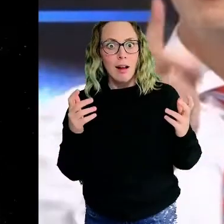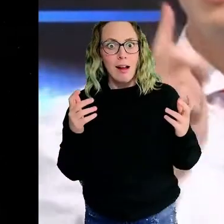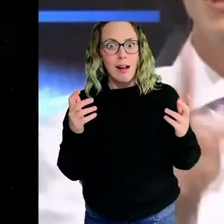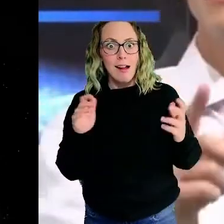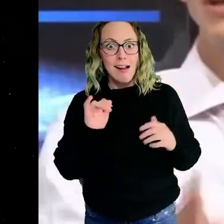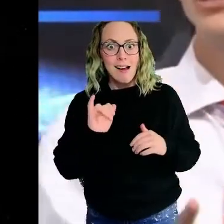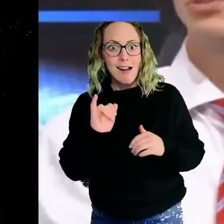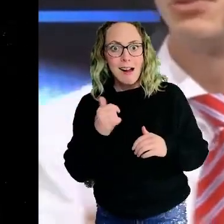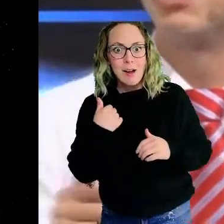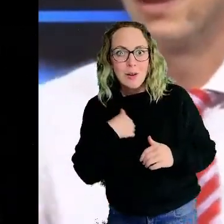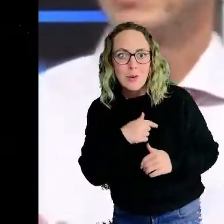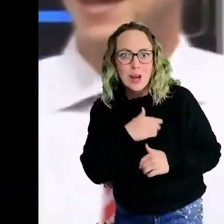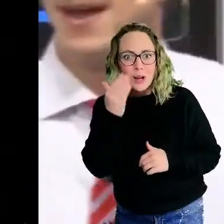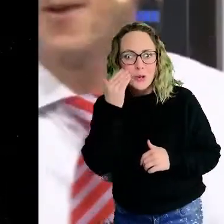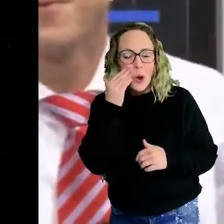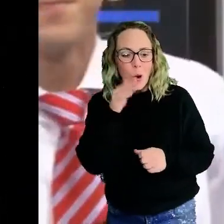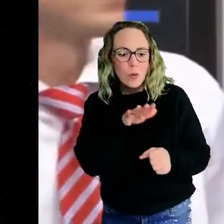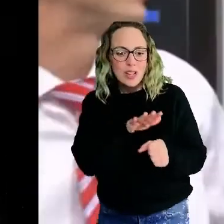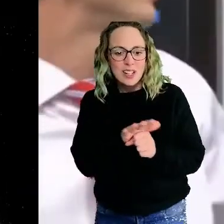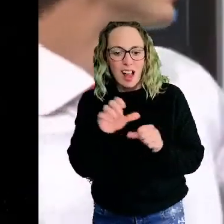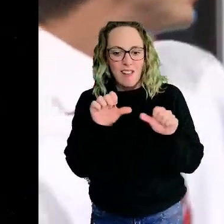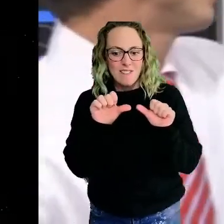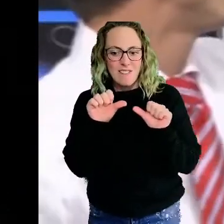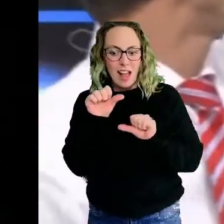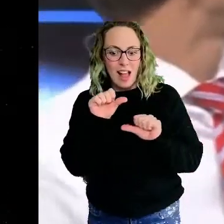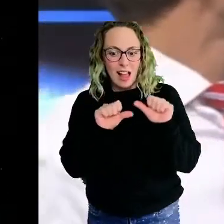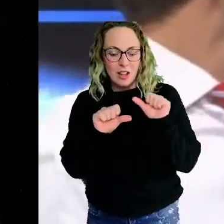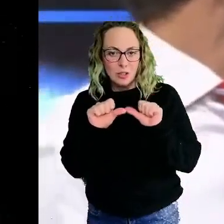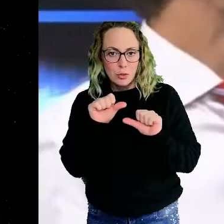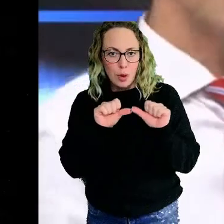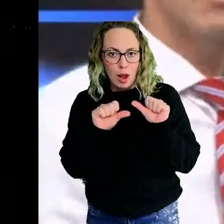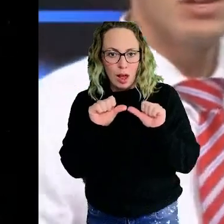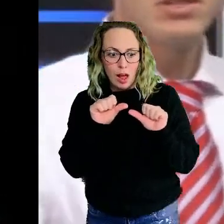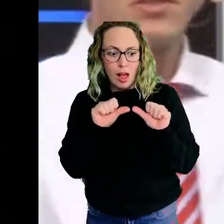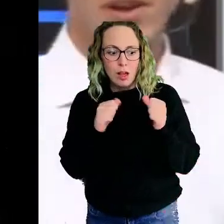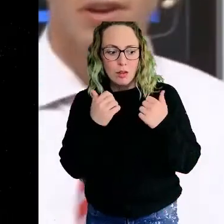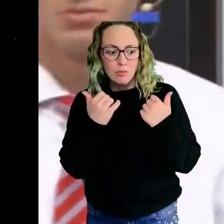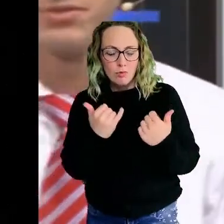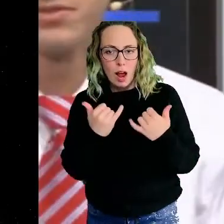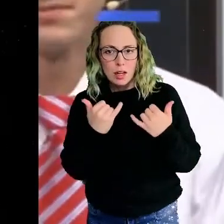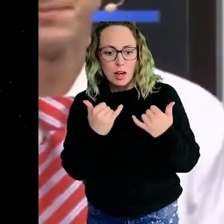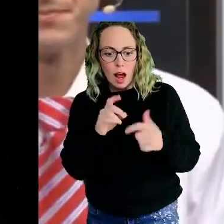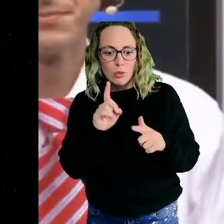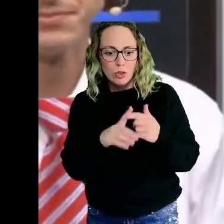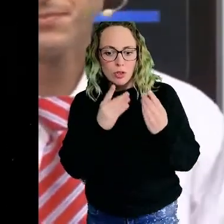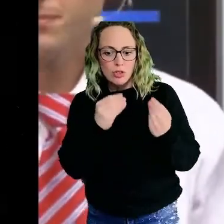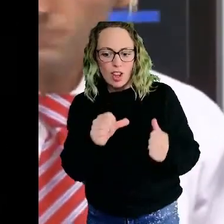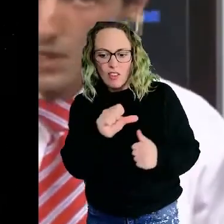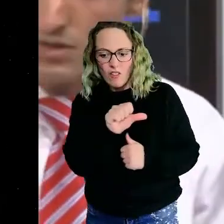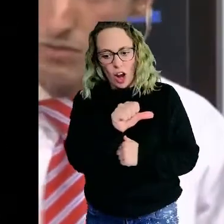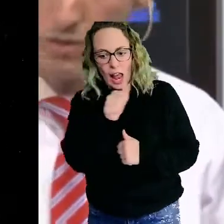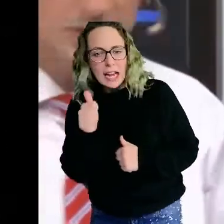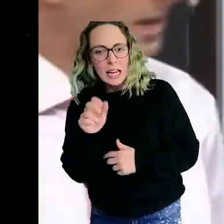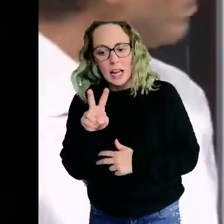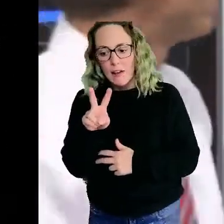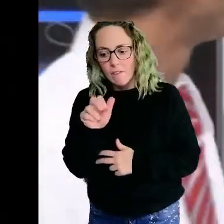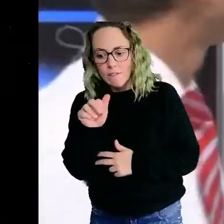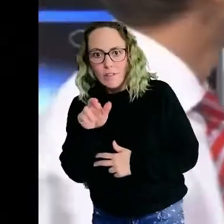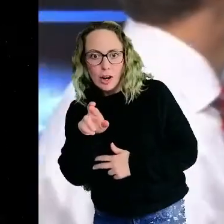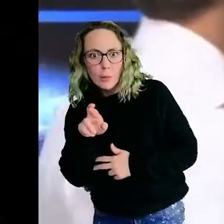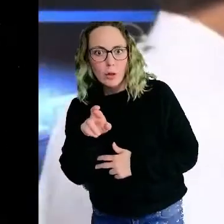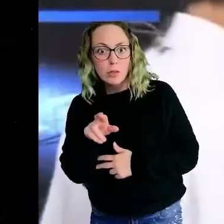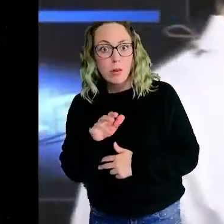We know enough algebra right now to solve for any of these variables. For